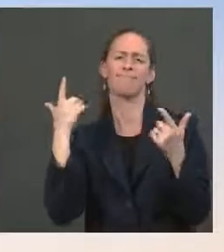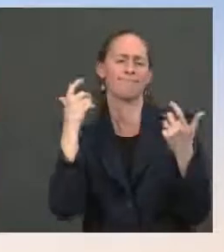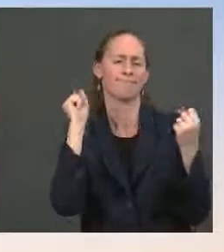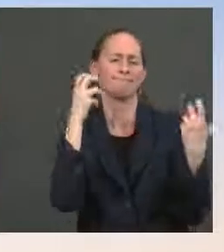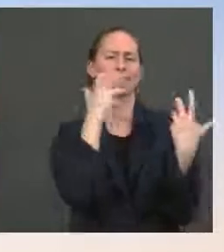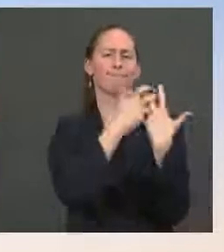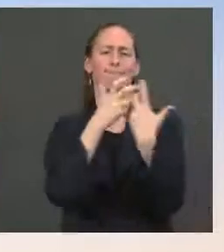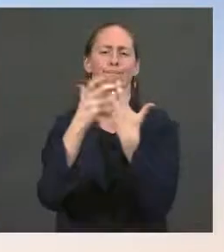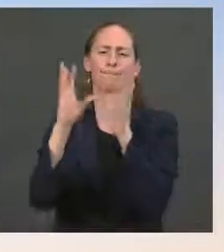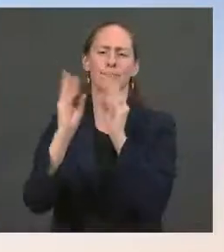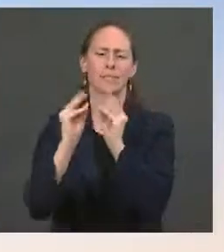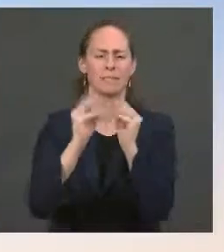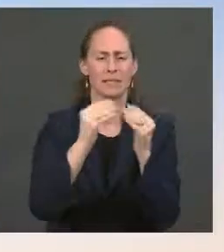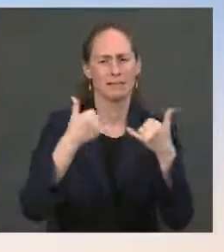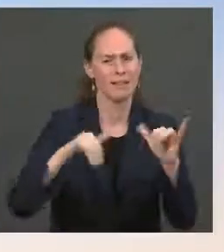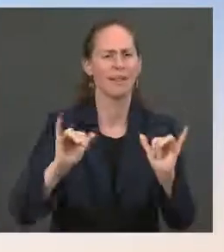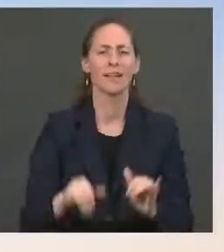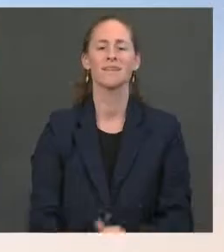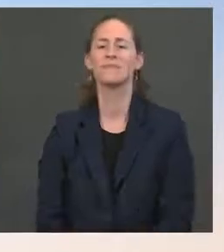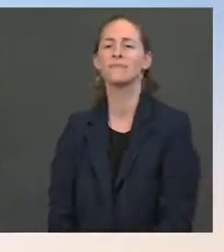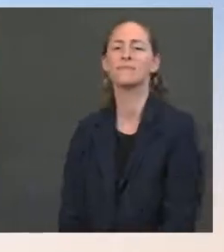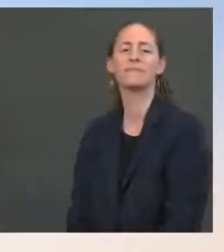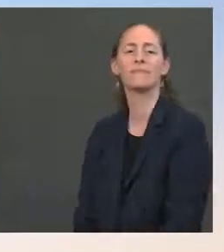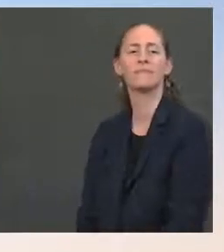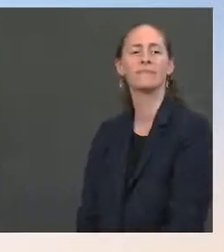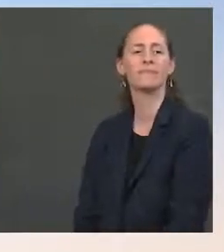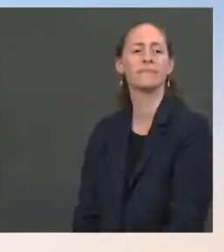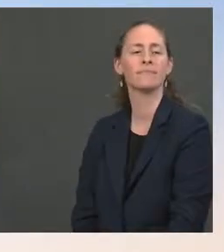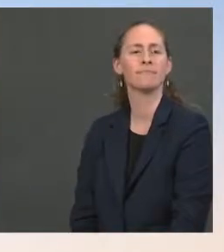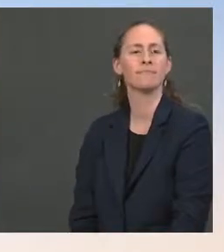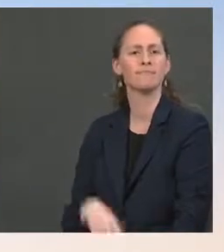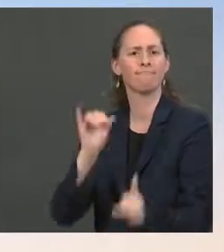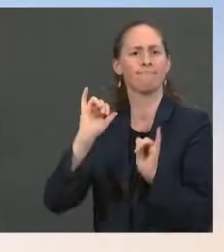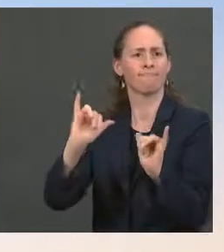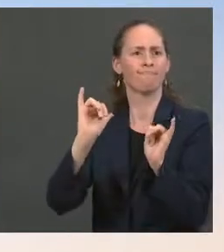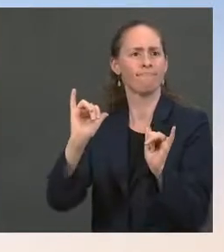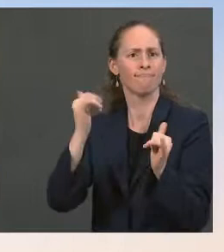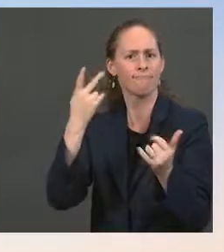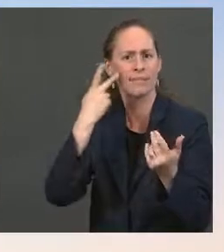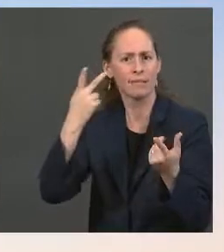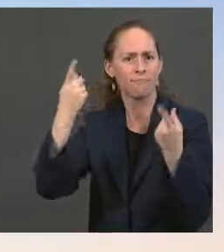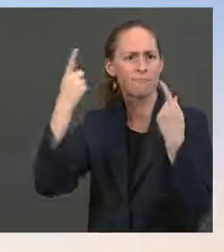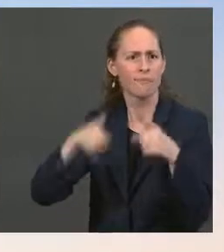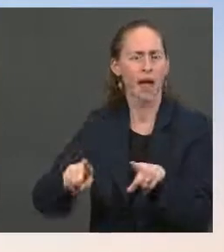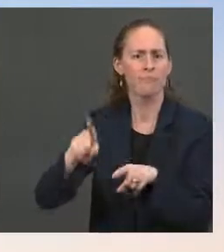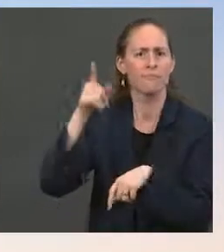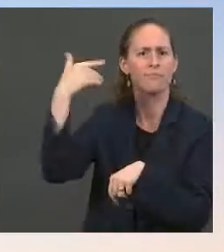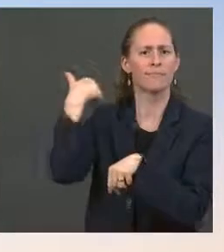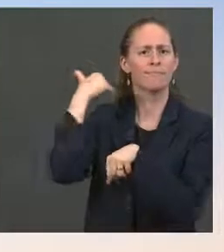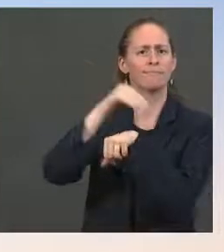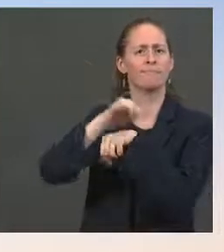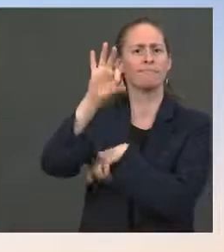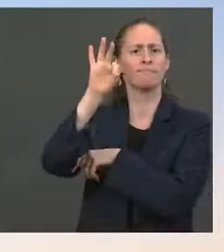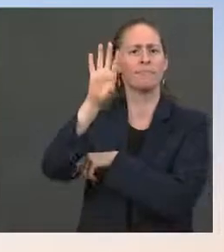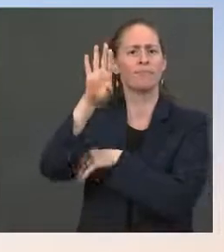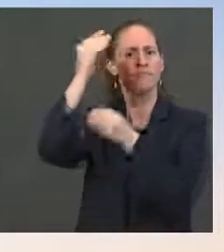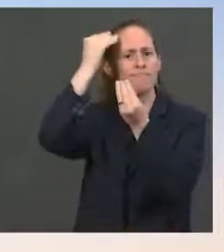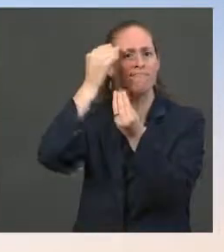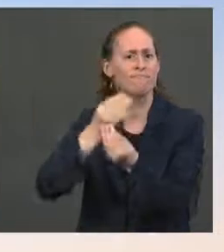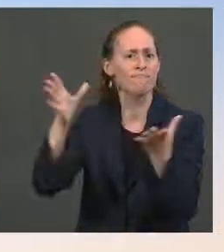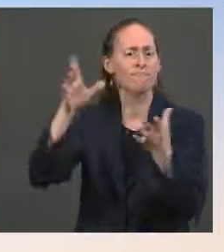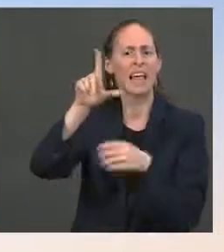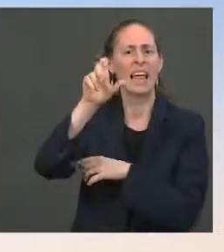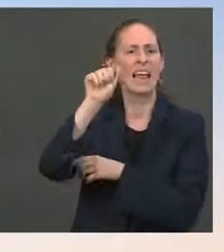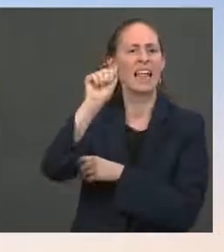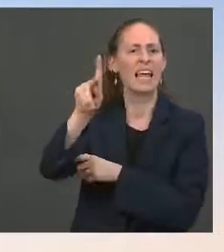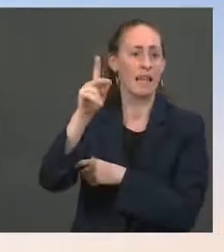assuming you saw what the Facebook whistleblower had to say last night. Did these revelations change the way the White House thinks